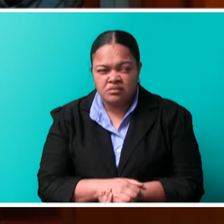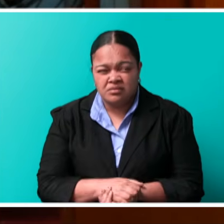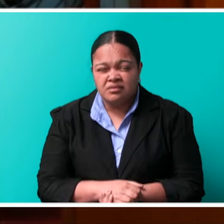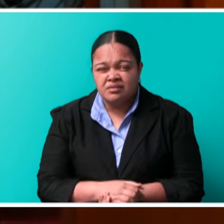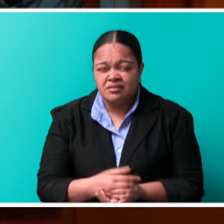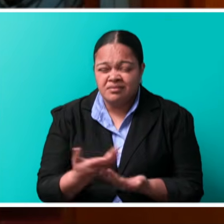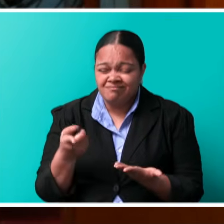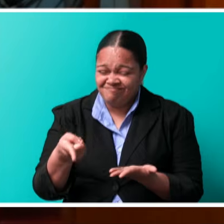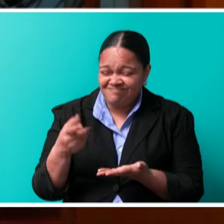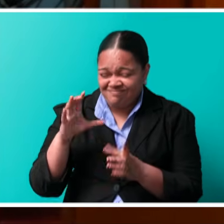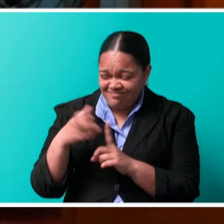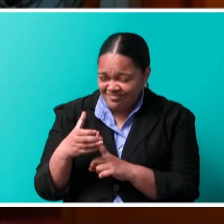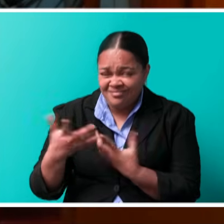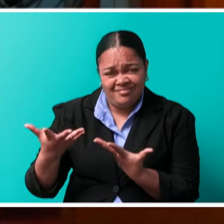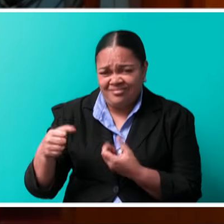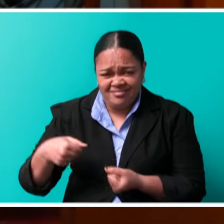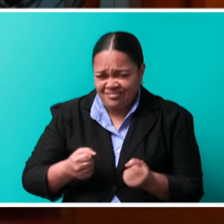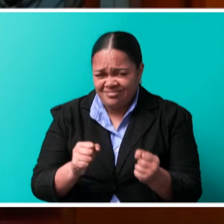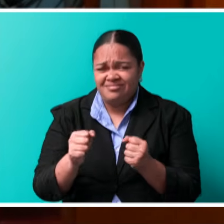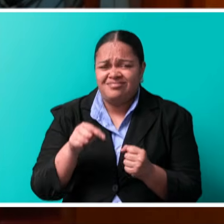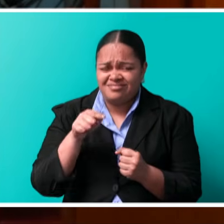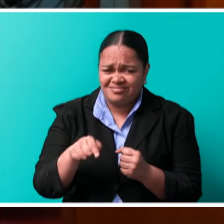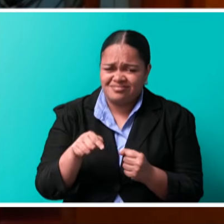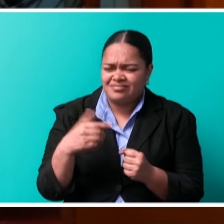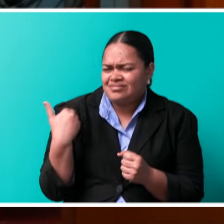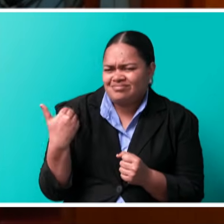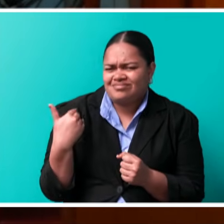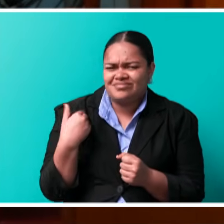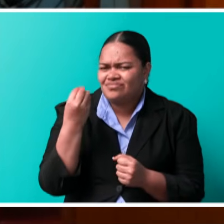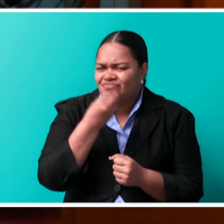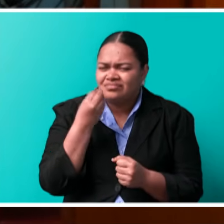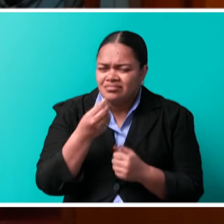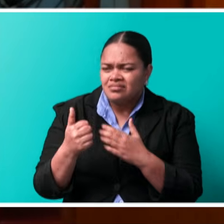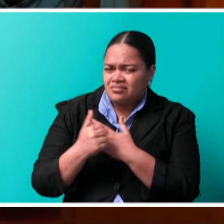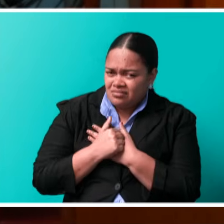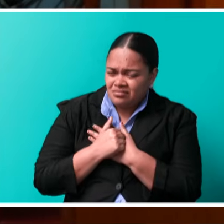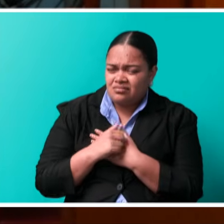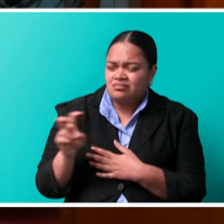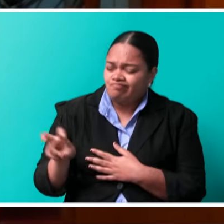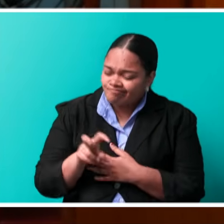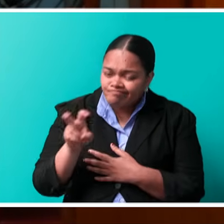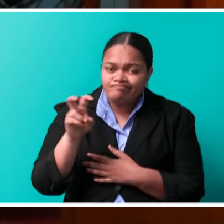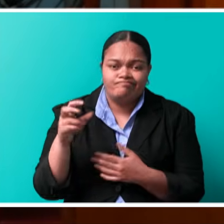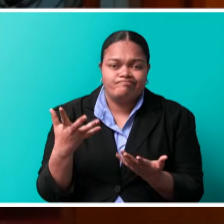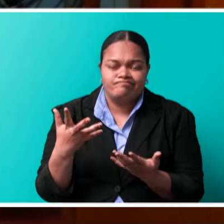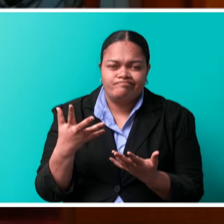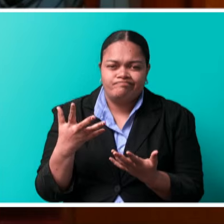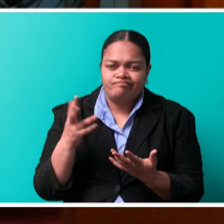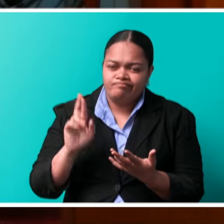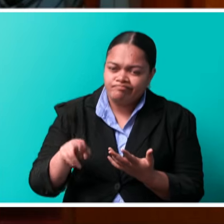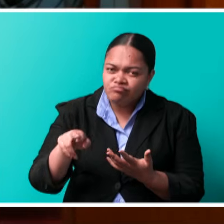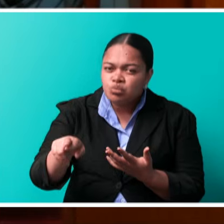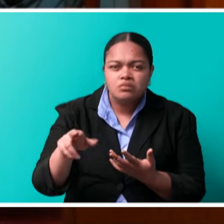Agriculture is strategic. It affects food security, exports, rural incomes,